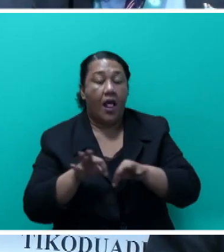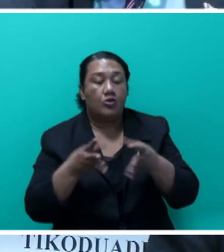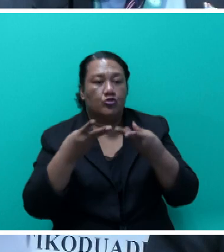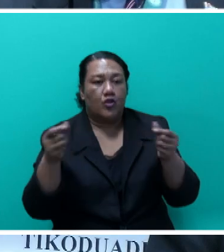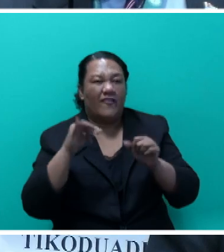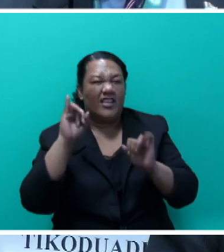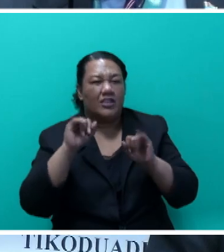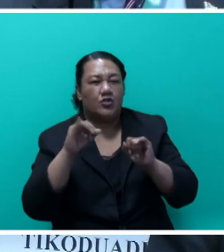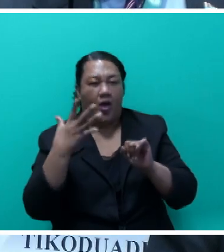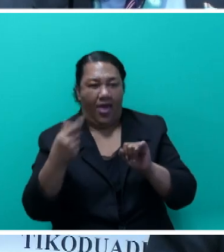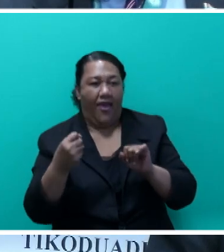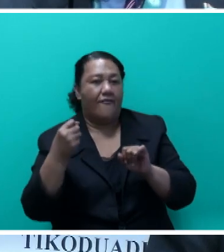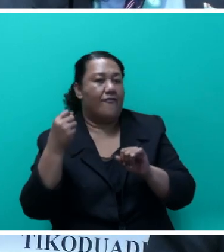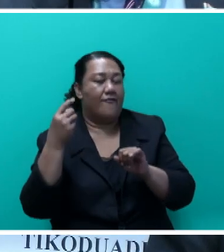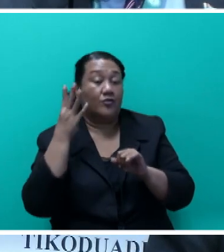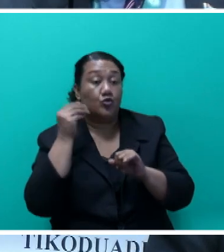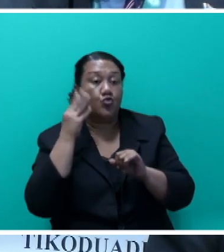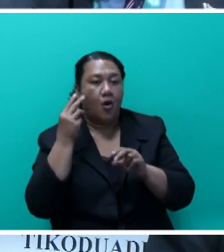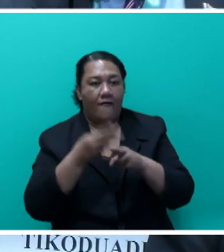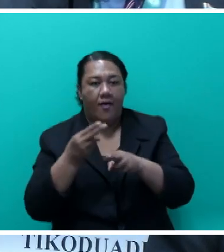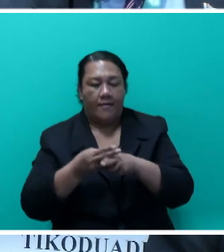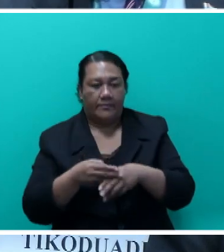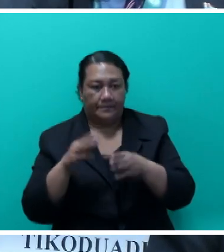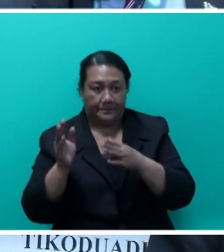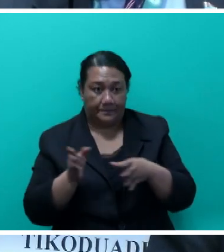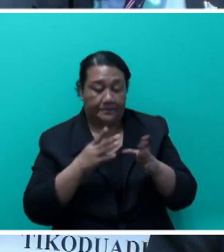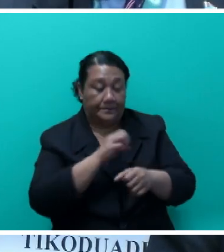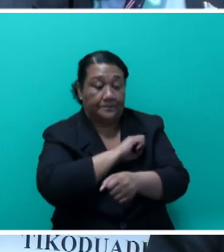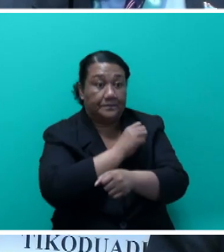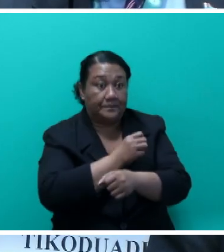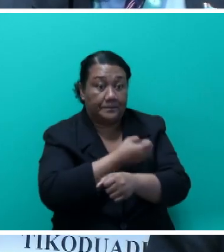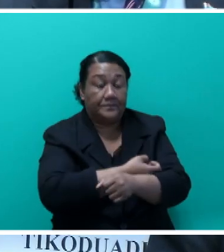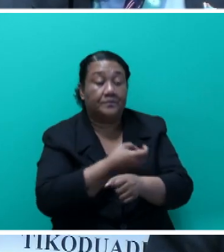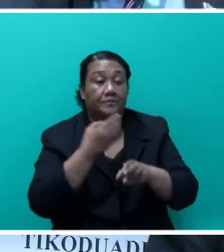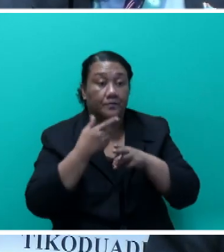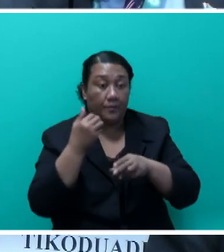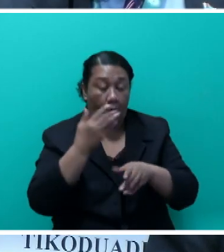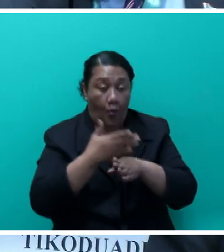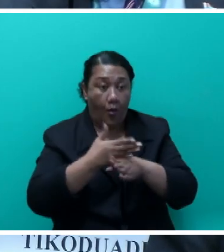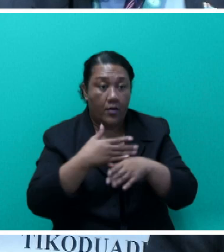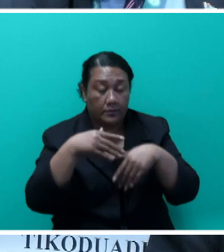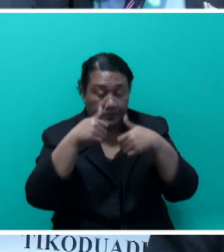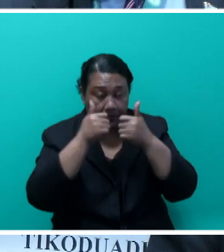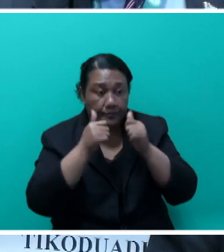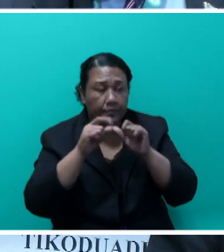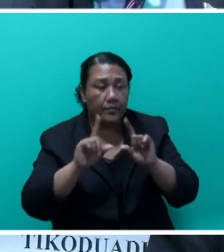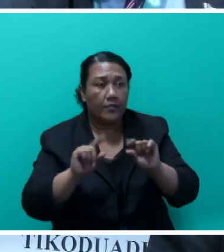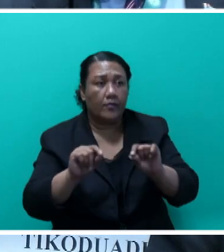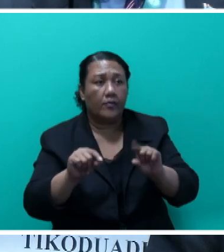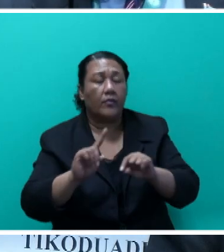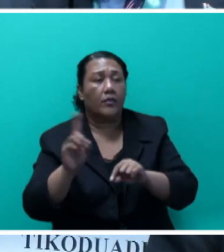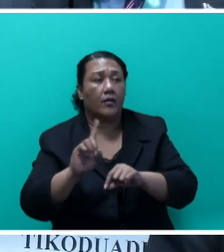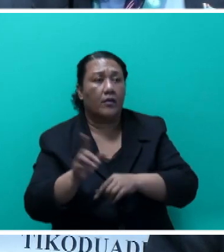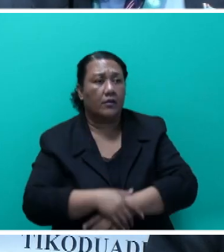sir, our research efforts extend beyond immediate solutions. SRIF has diligently working